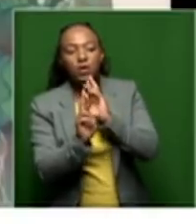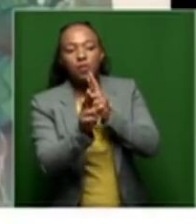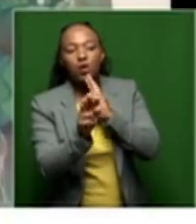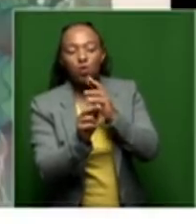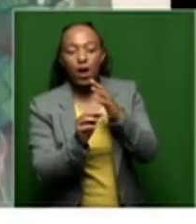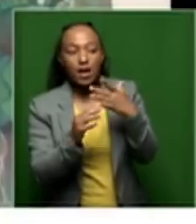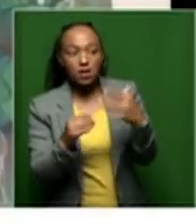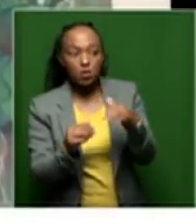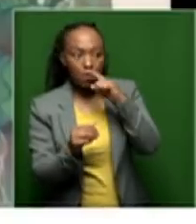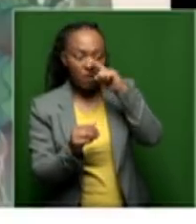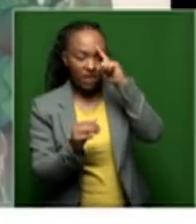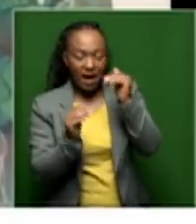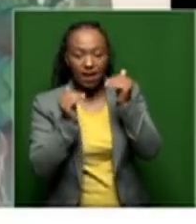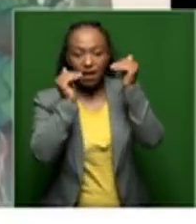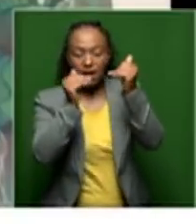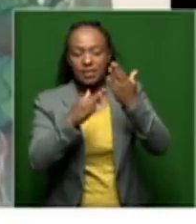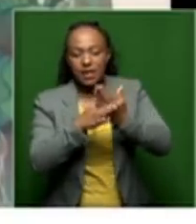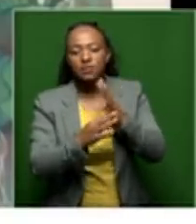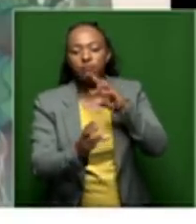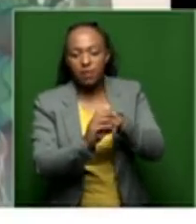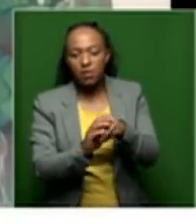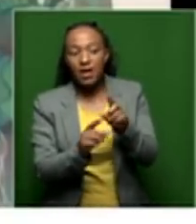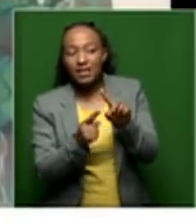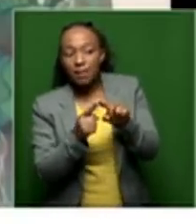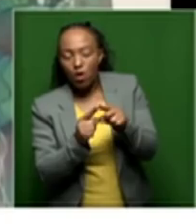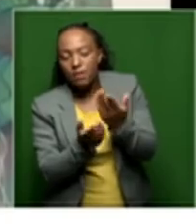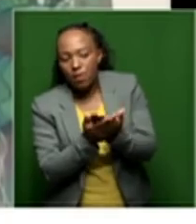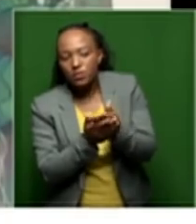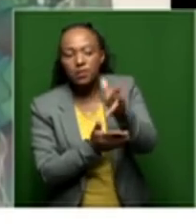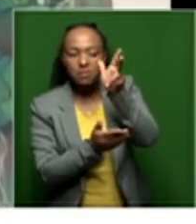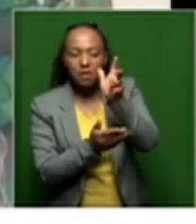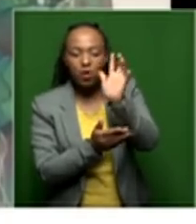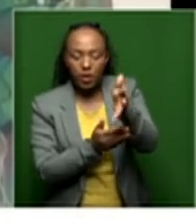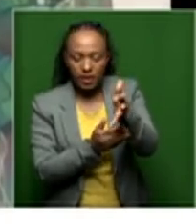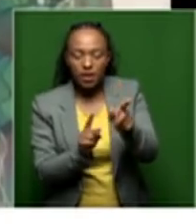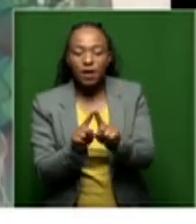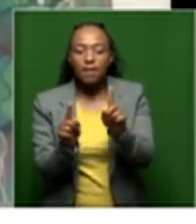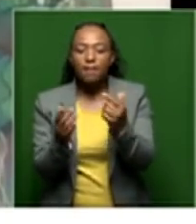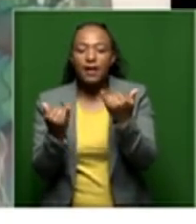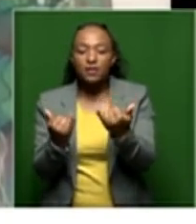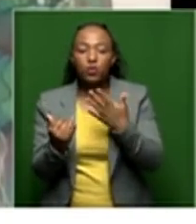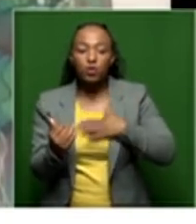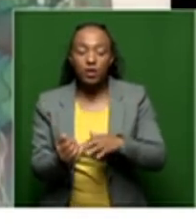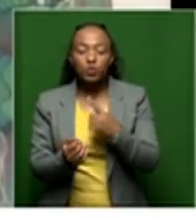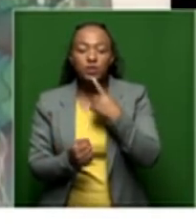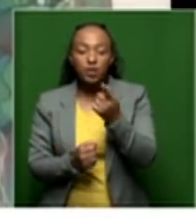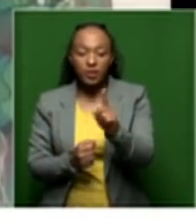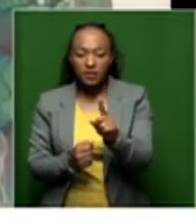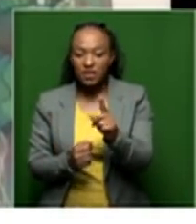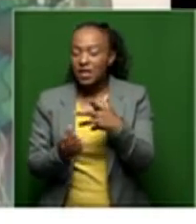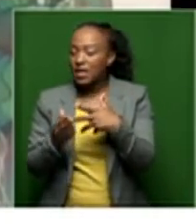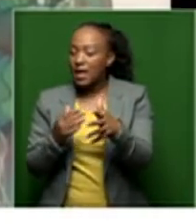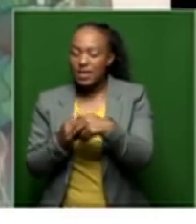high-profile cases as well. I'm sure at that point it may materialize. However, what we do want to say is that